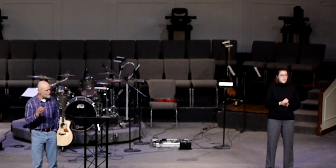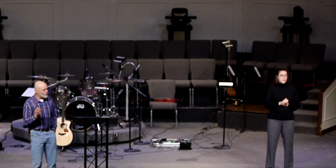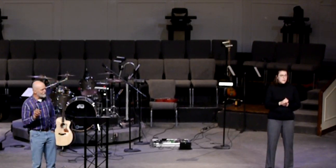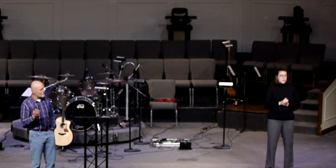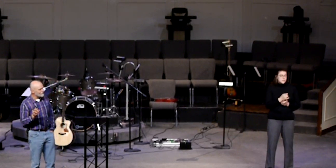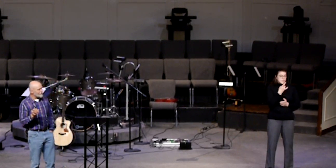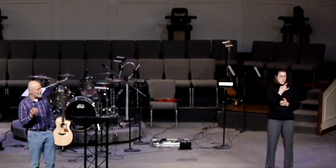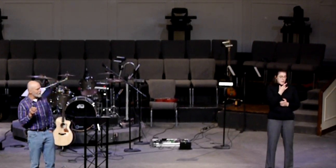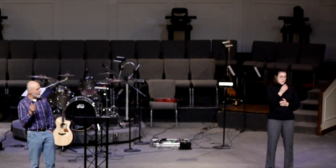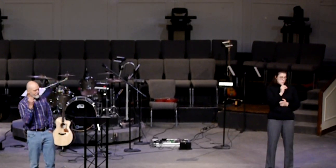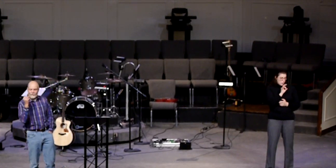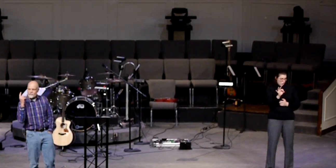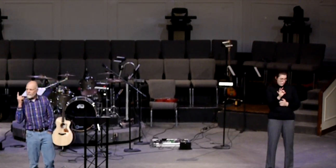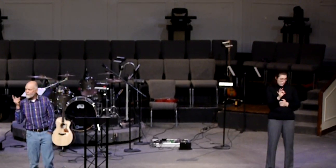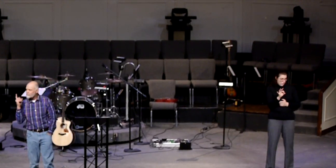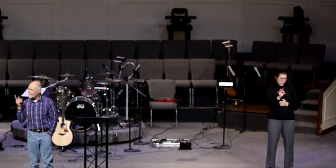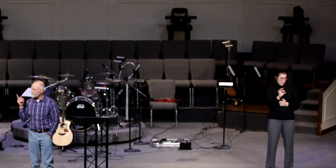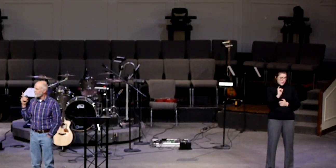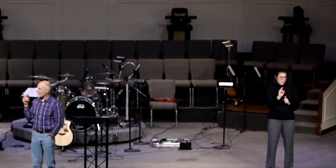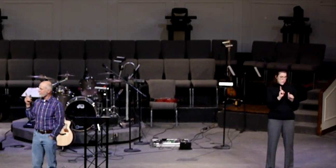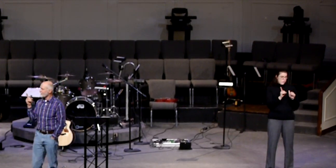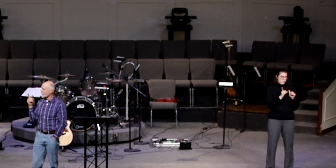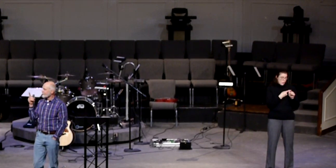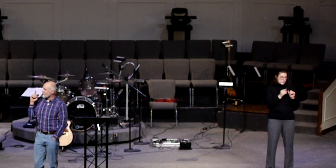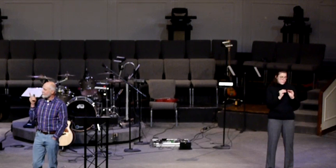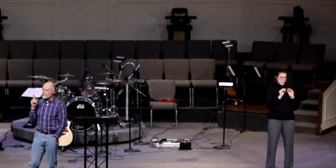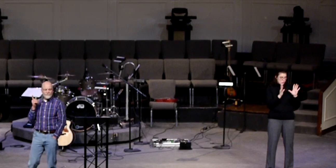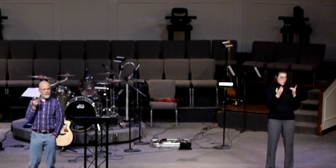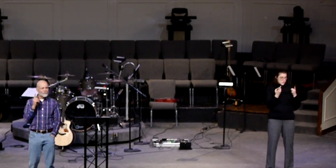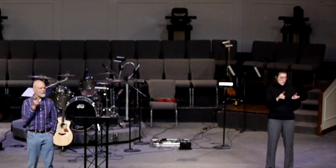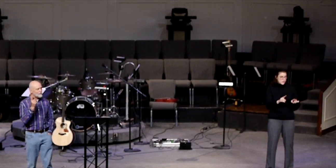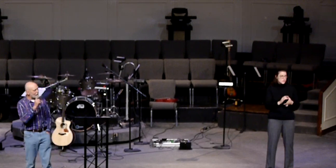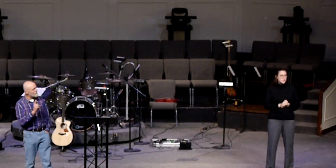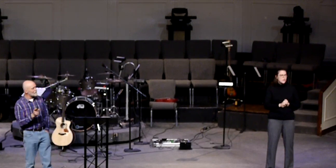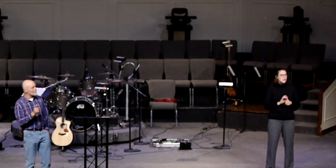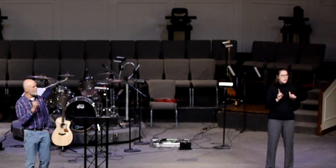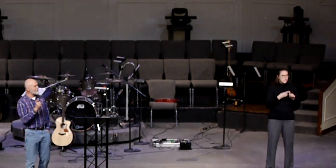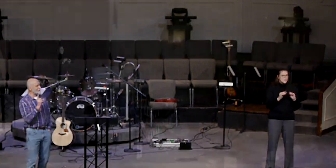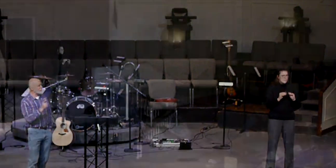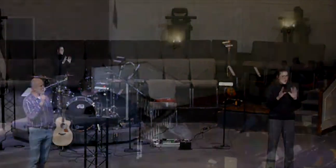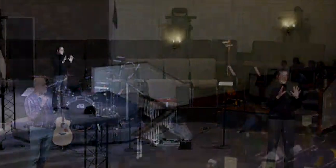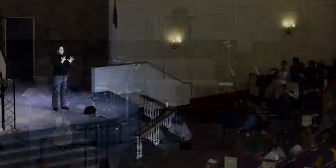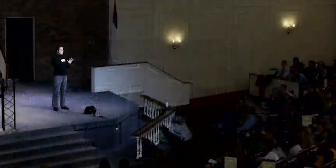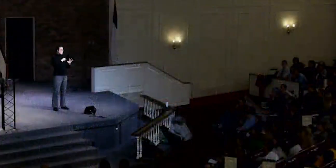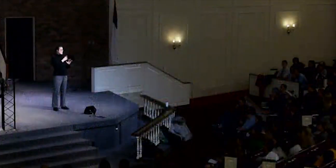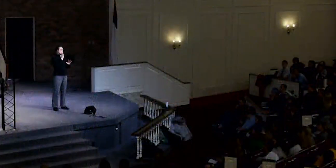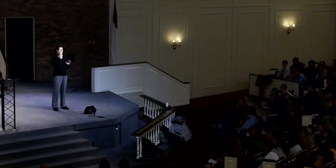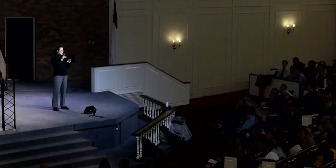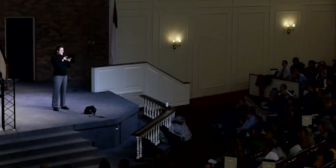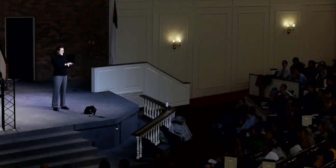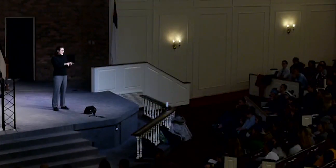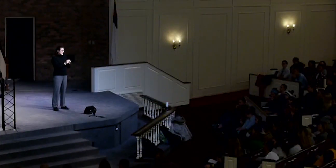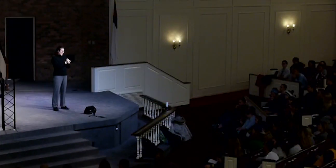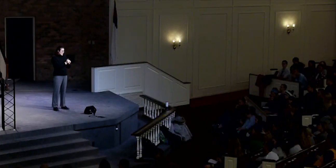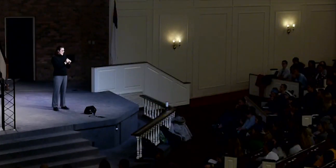the lights were off, and that was where the first miracle started. The first miracle was we happened to go to bed together at the same time. We don't